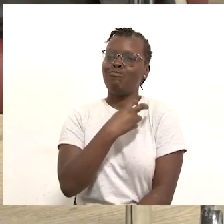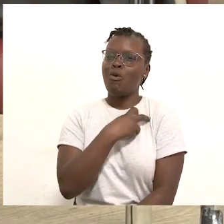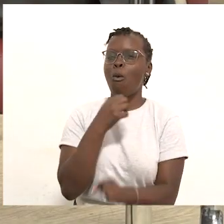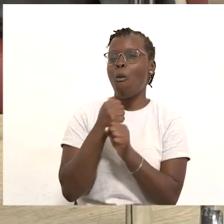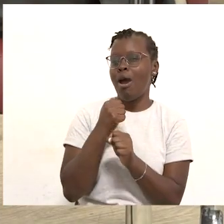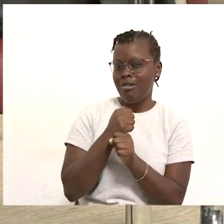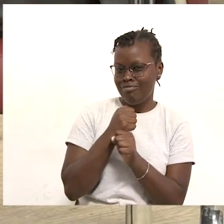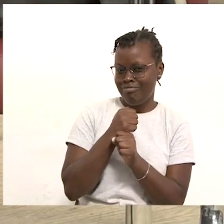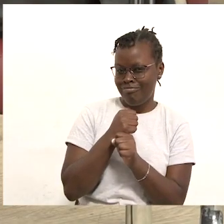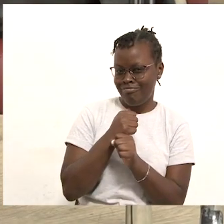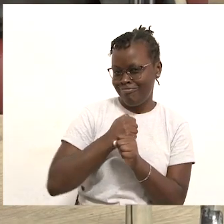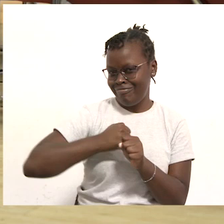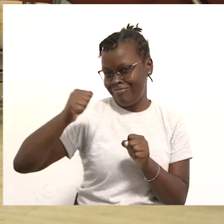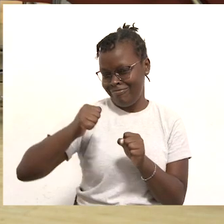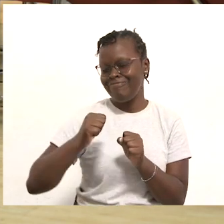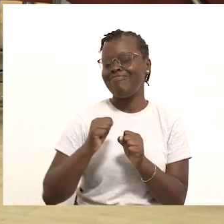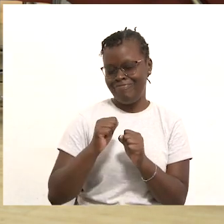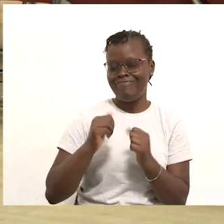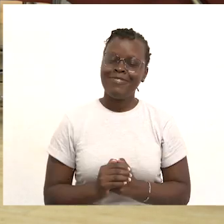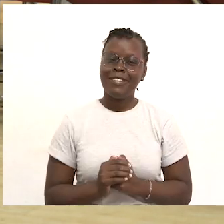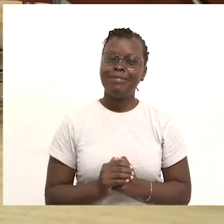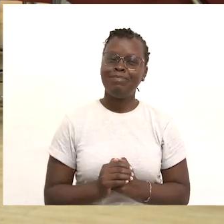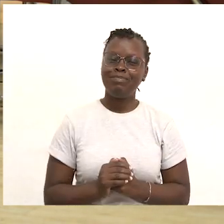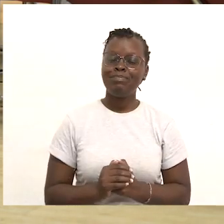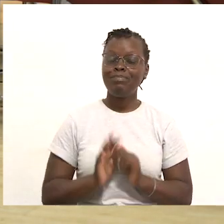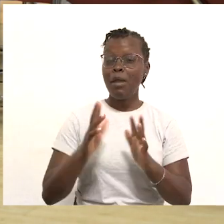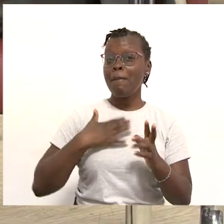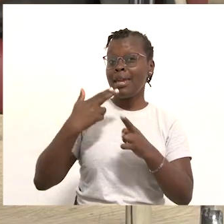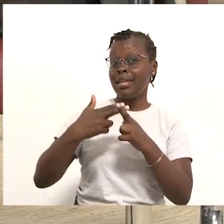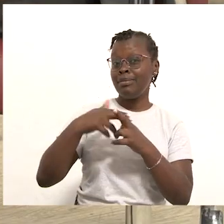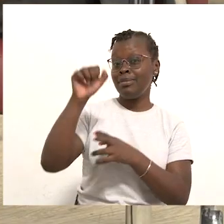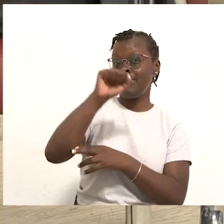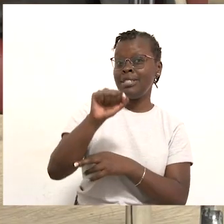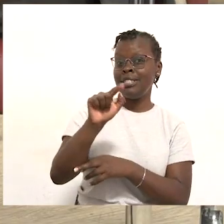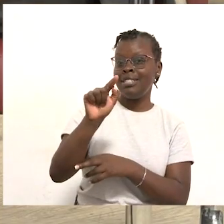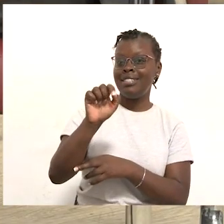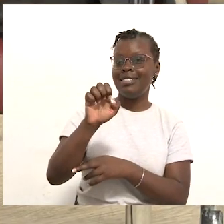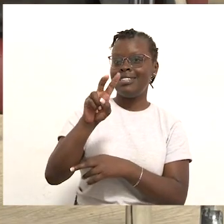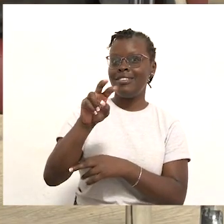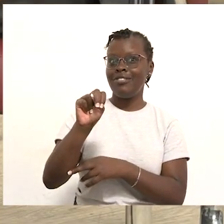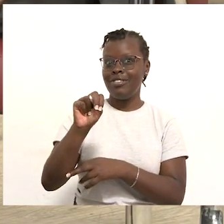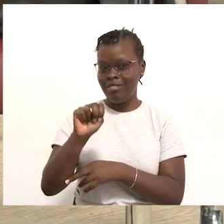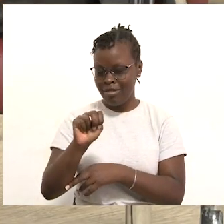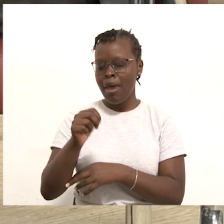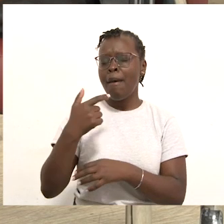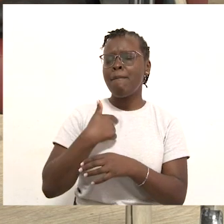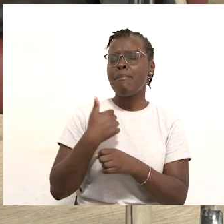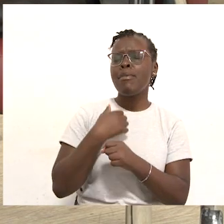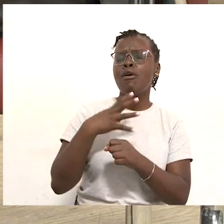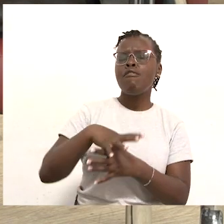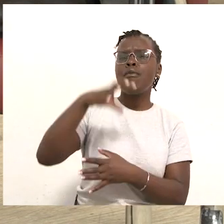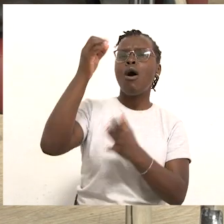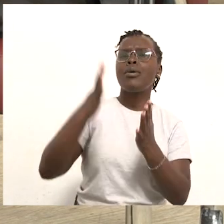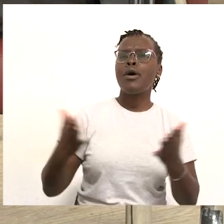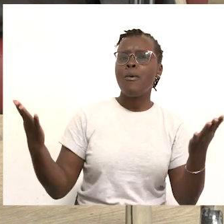outside. Yes, thank you. Karibu, Dr. Juma. Thank you. My name is Stephen Gate. I'm the founder and CEO of Mwalimu Connect. What we do at